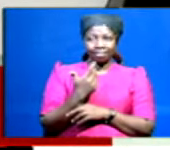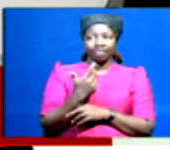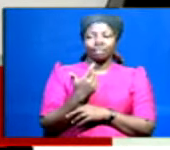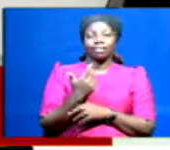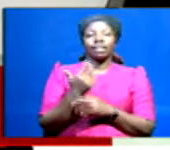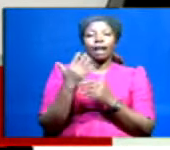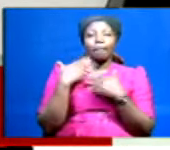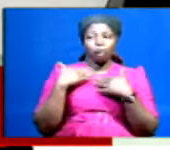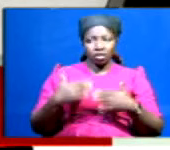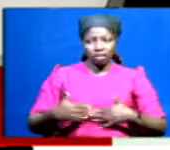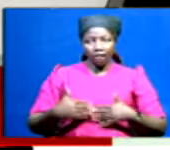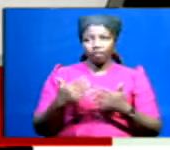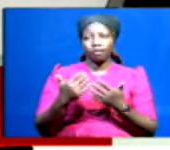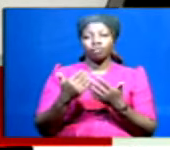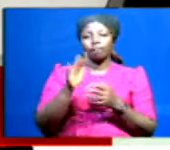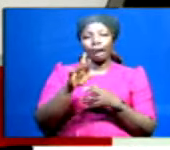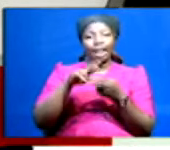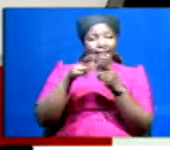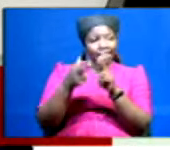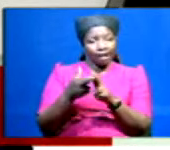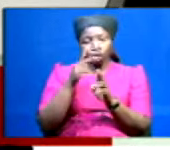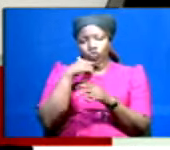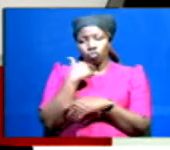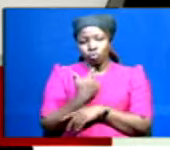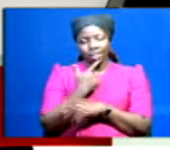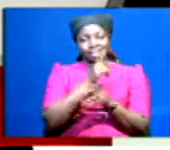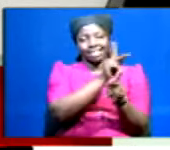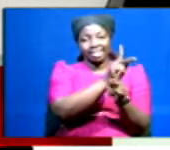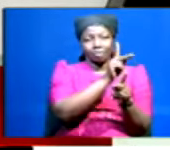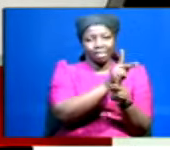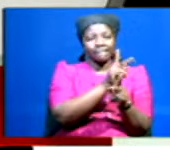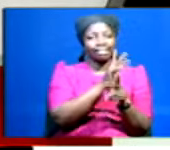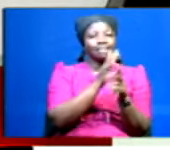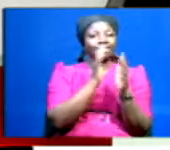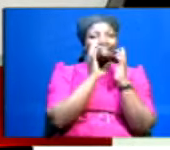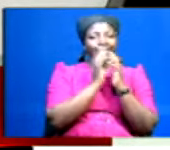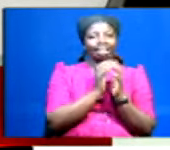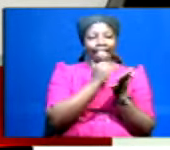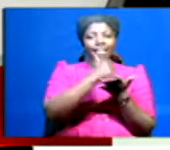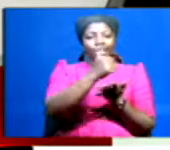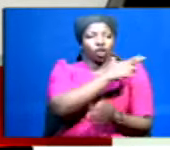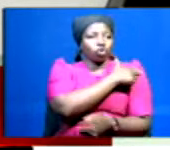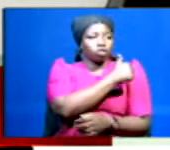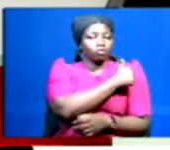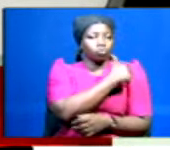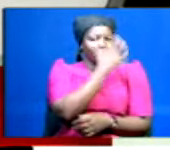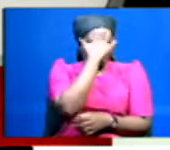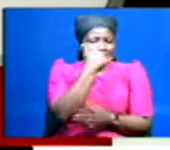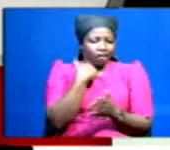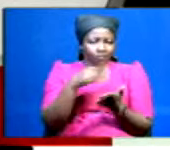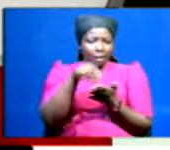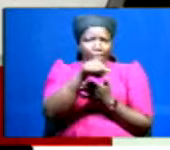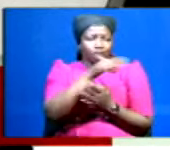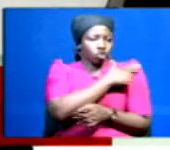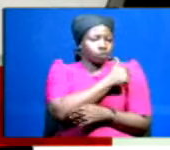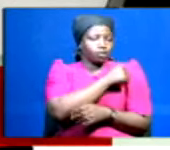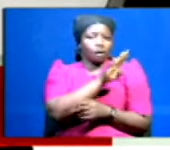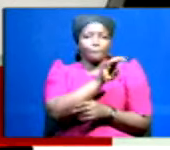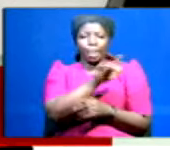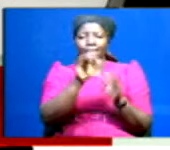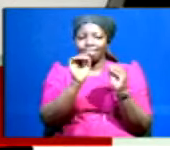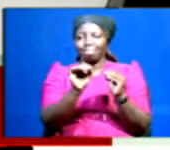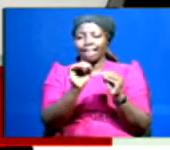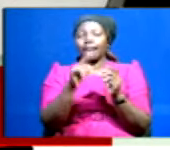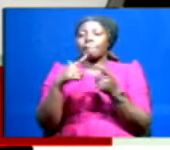at the Kenyatta University Referral Hospital over an uncleared bill. The family says they have only managed to raise 40,000 shillings out